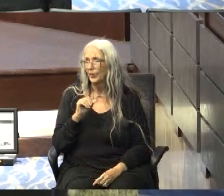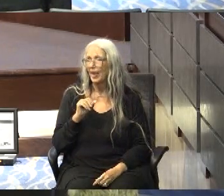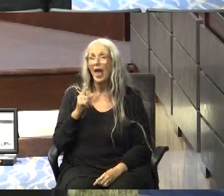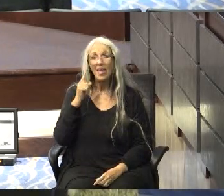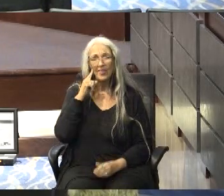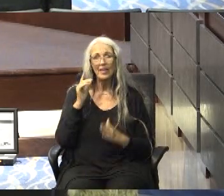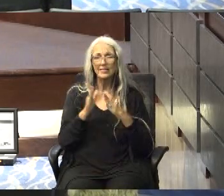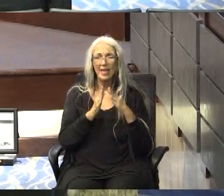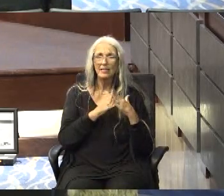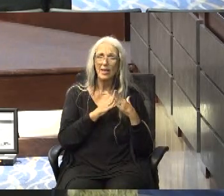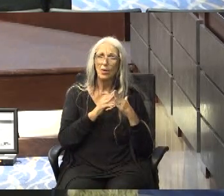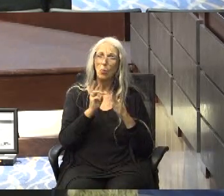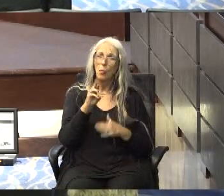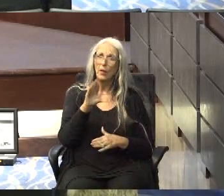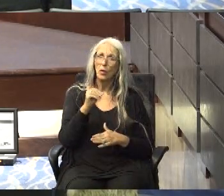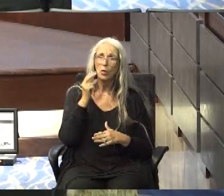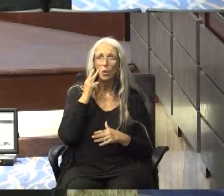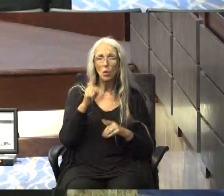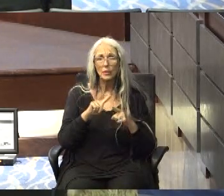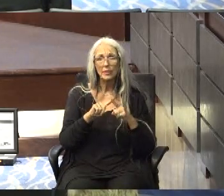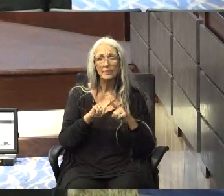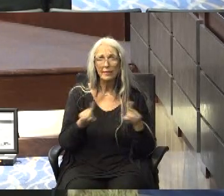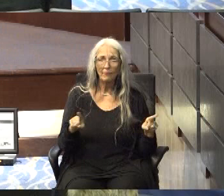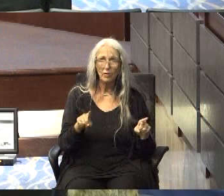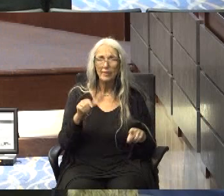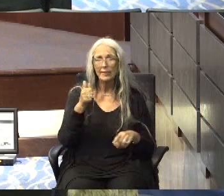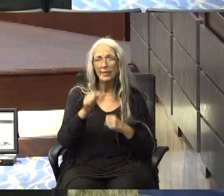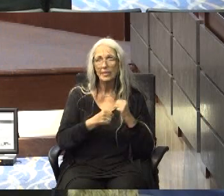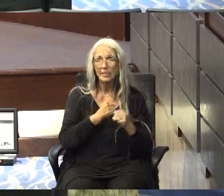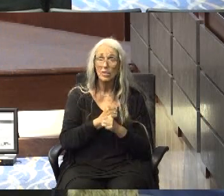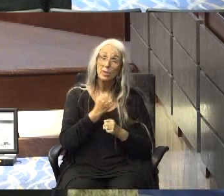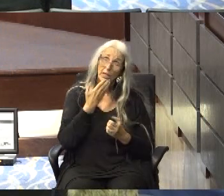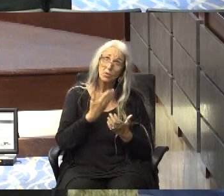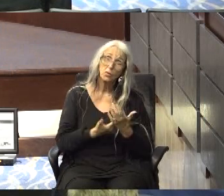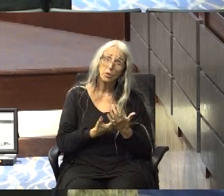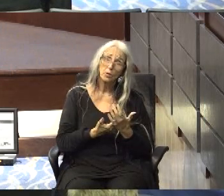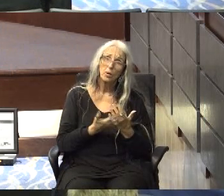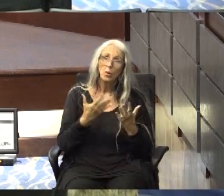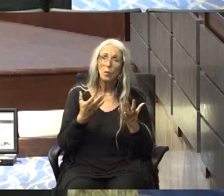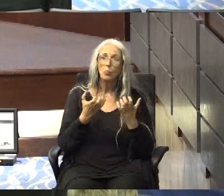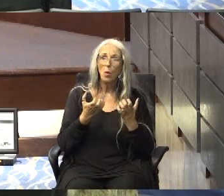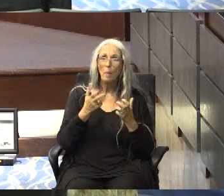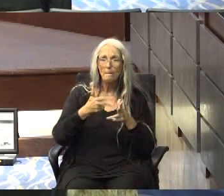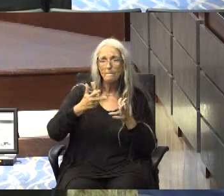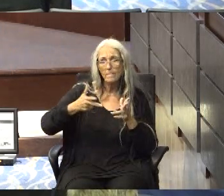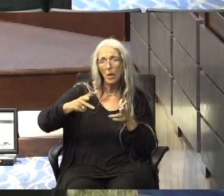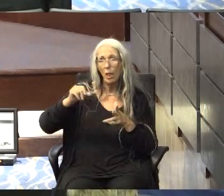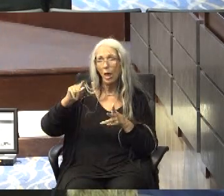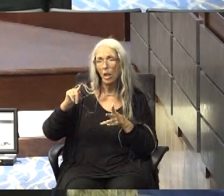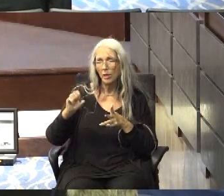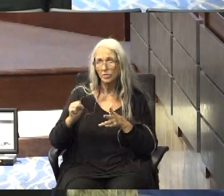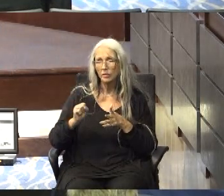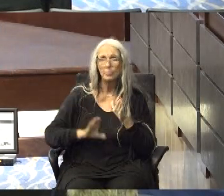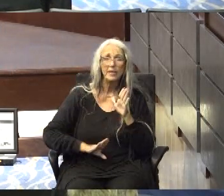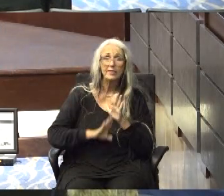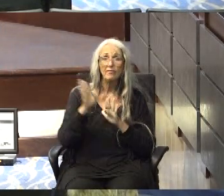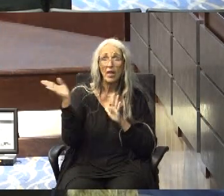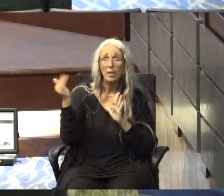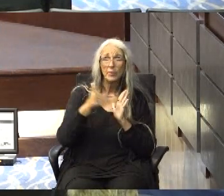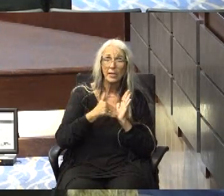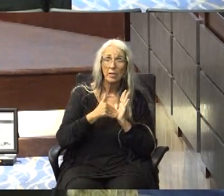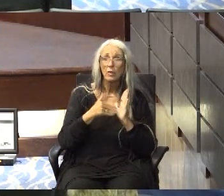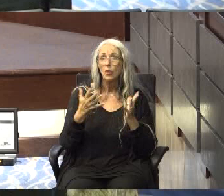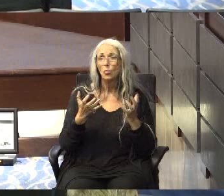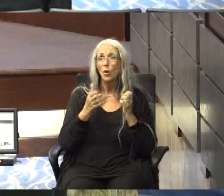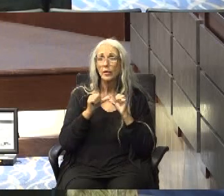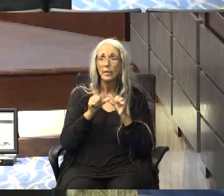downtown Waco is going to look very, very different in 10 years, and that's a good thing. We want these parking lots to be redeveloped. We want to